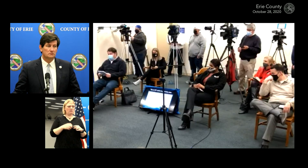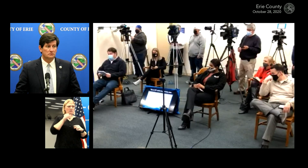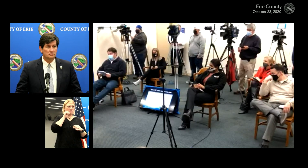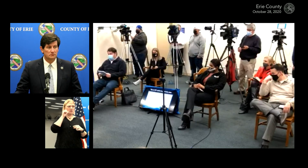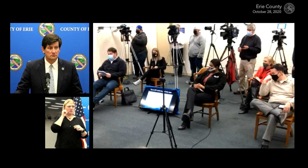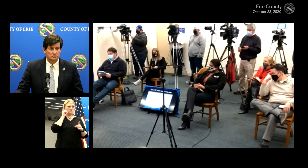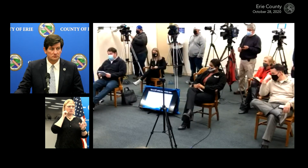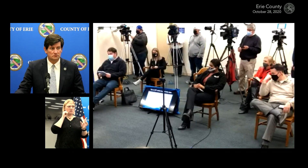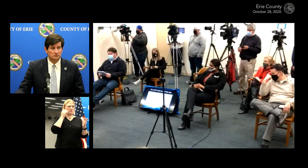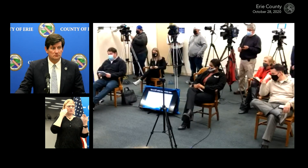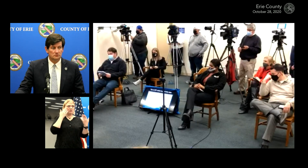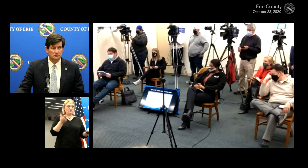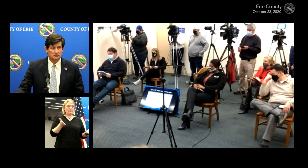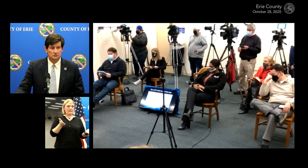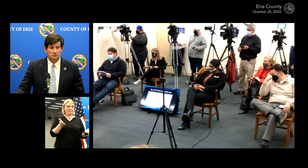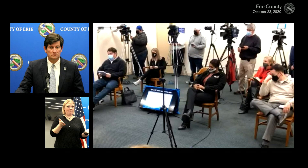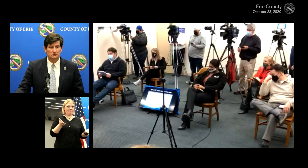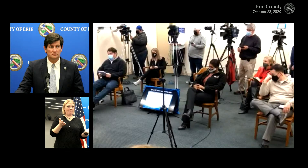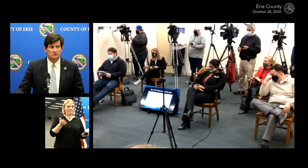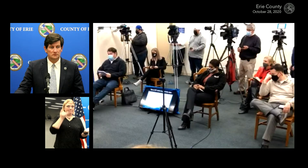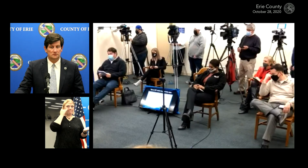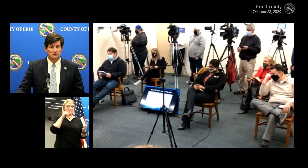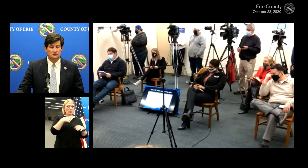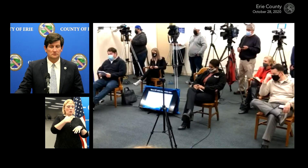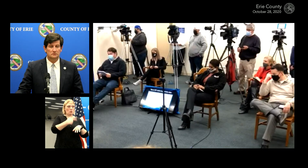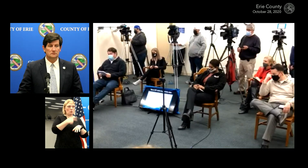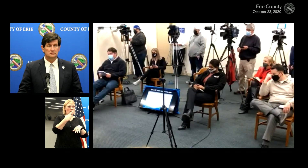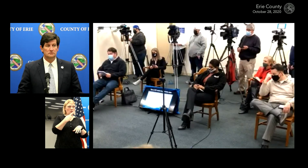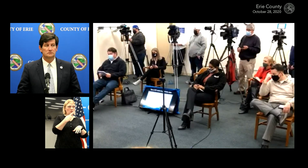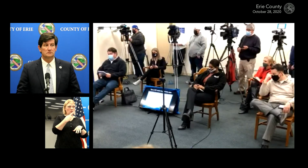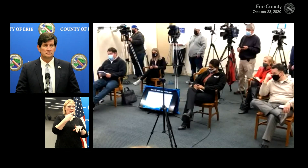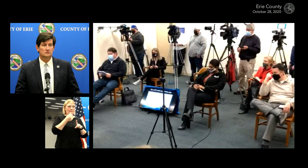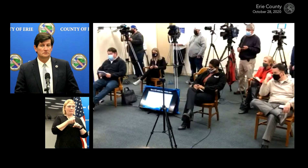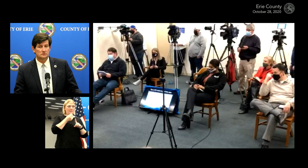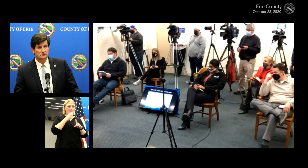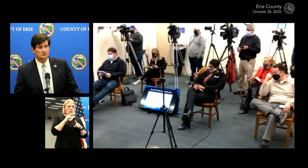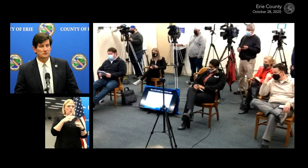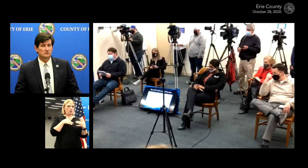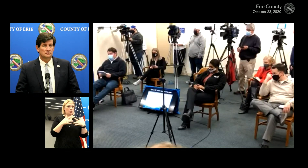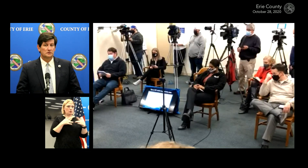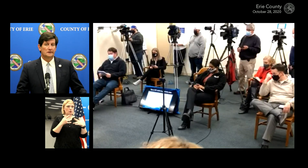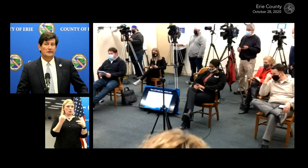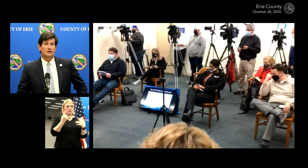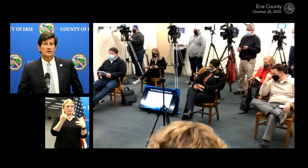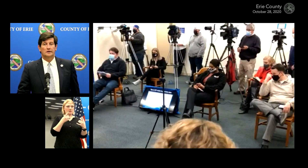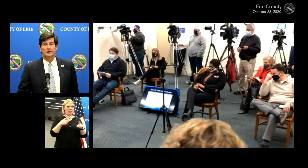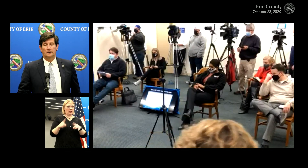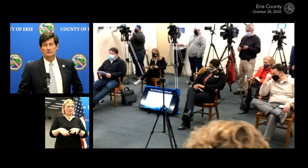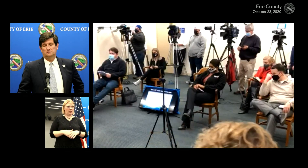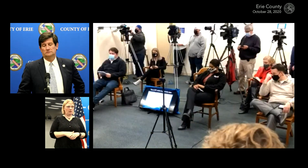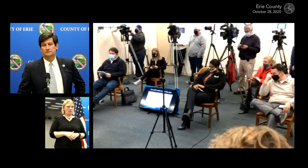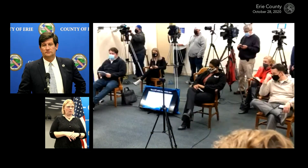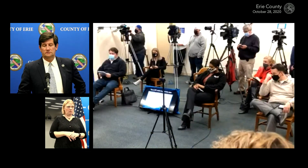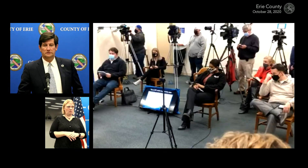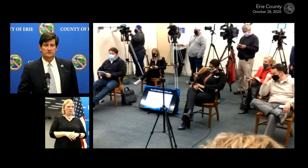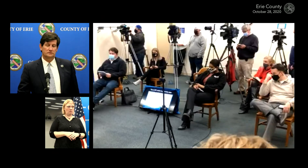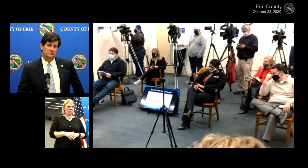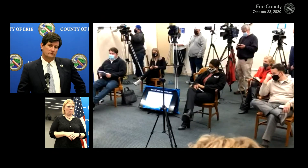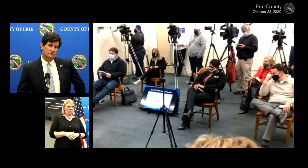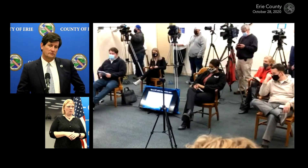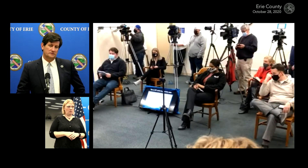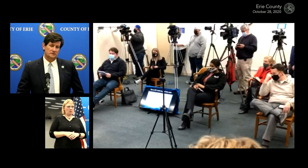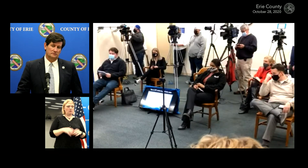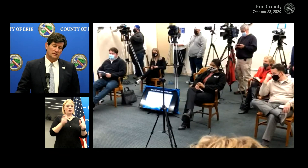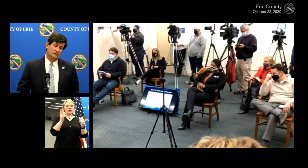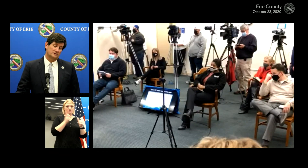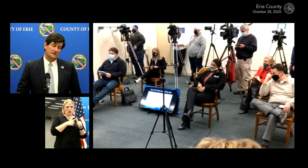and I didn't know if that was just a one-time blip or if we're concerned that there was something that's been happening to cause for that elevated level. To the